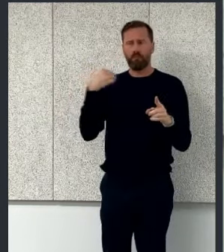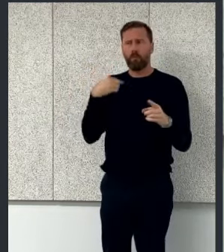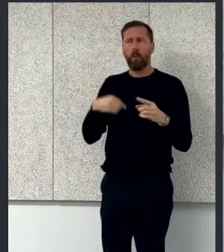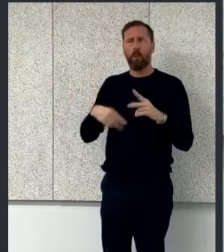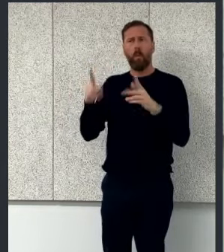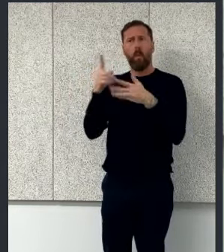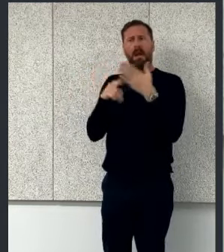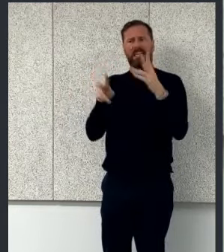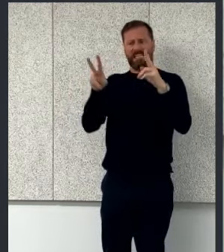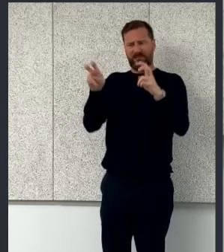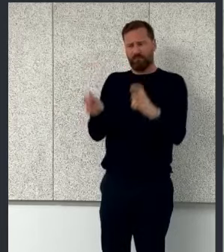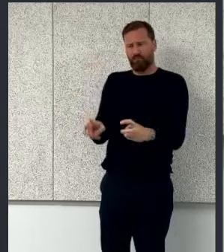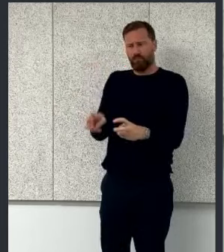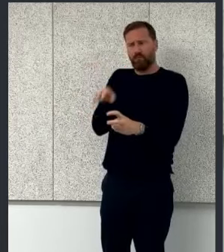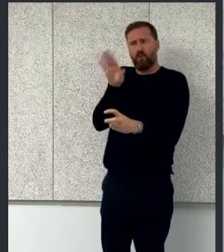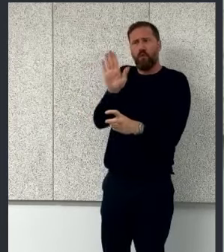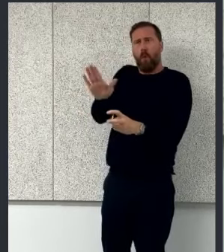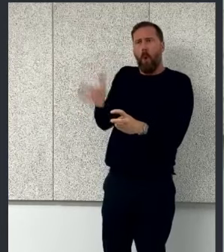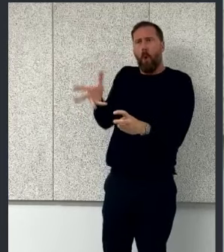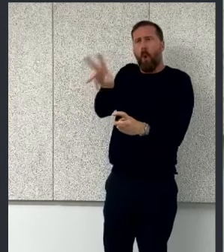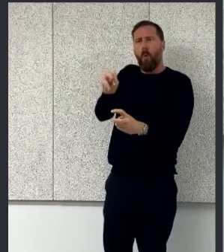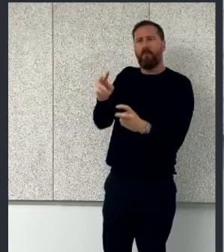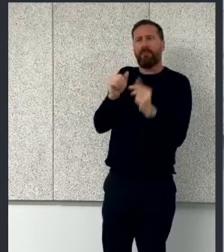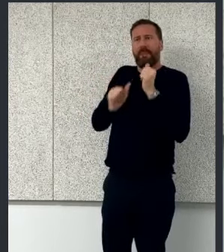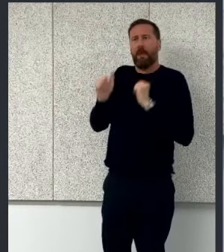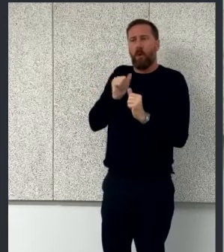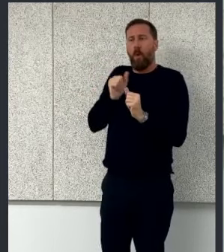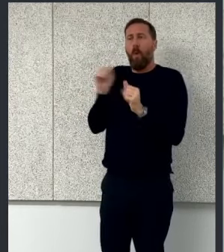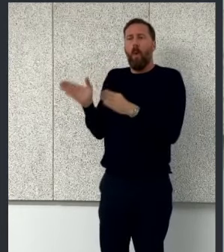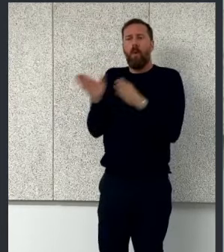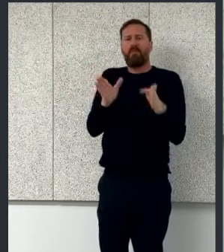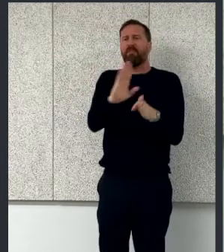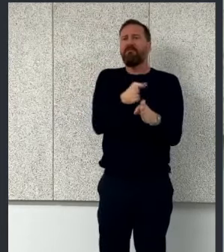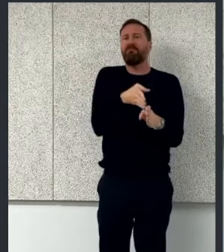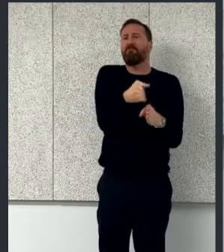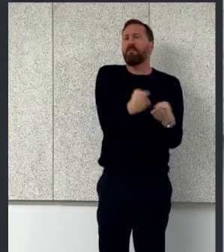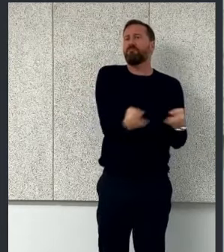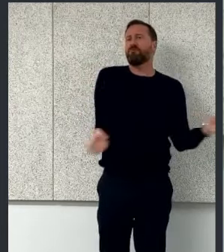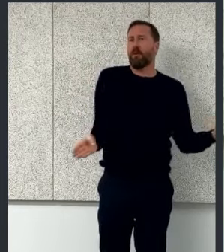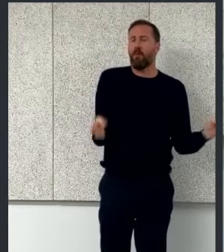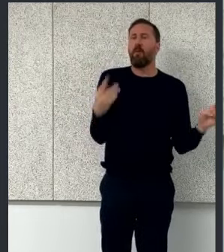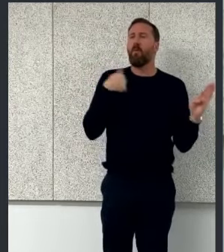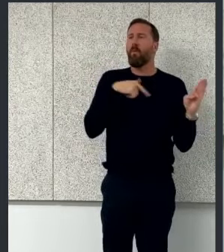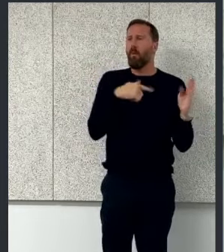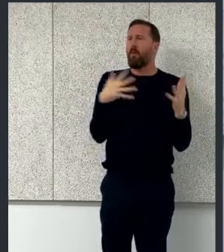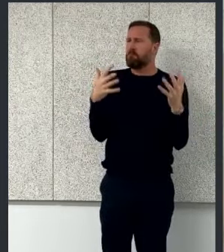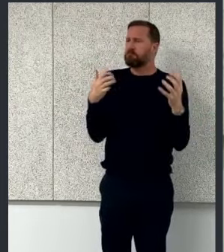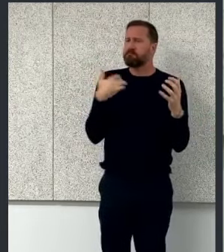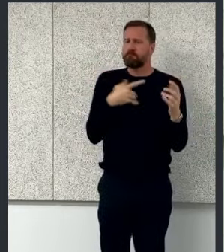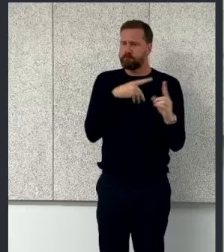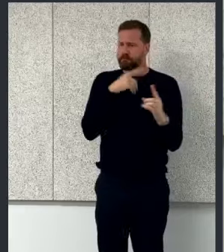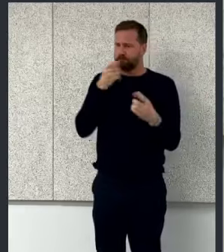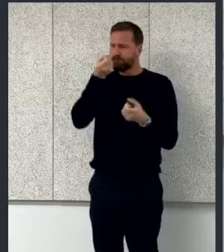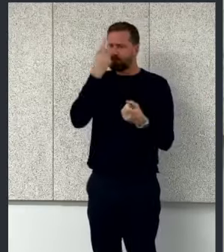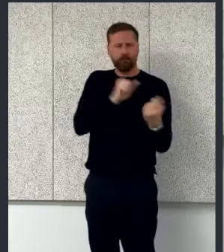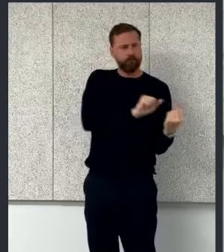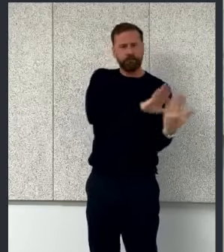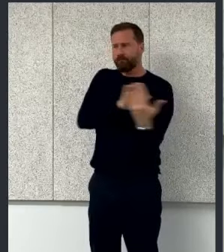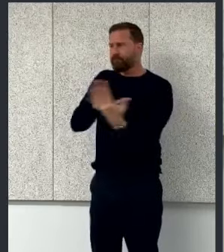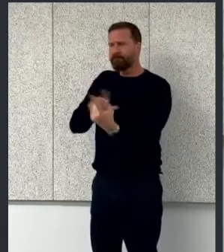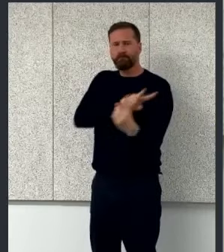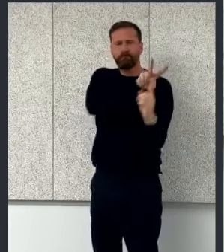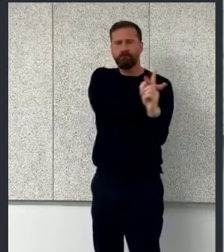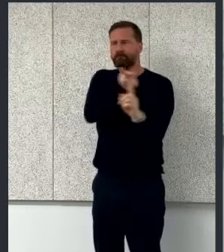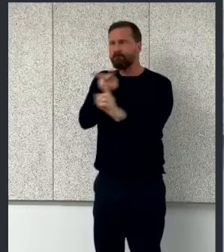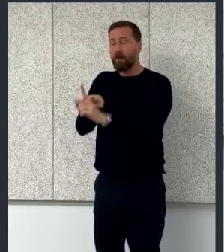facing just your theater in particular. We want to give you the space for it, however you're comfortable, but we know that sometimes